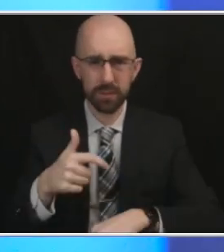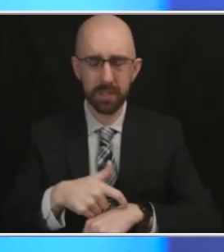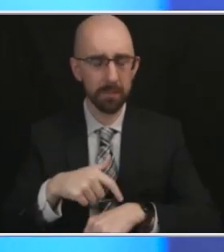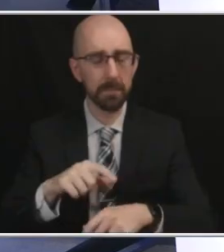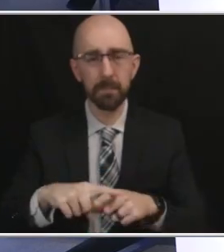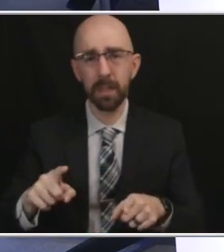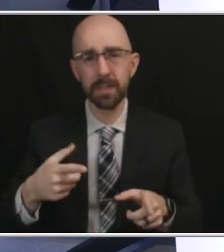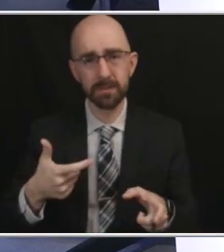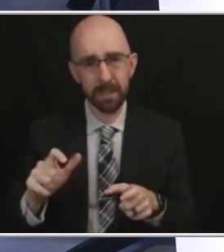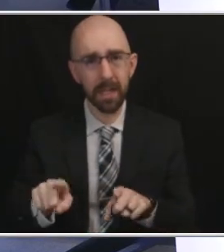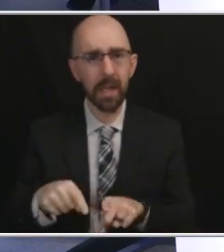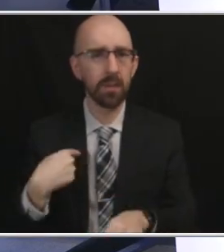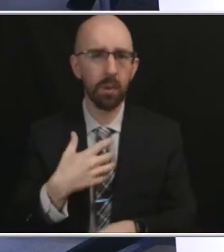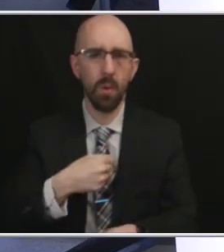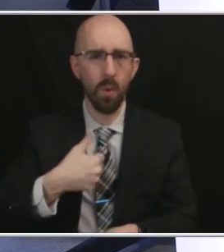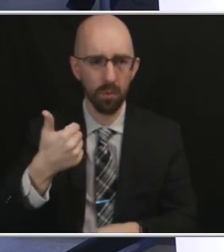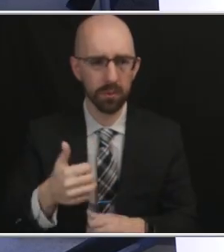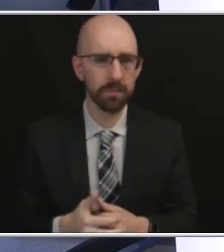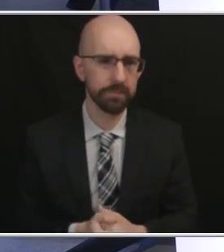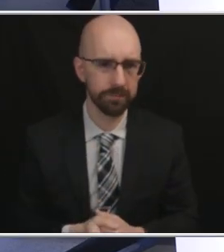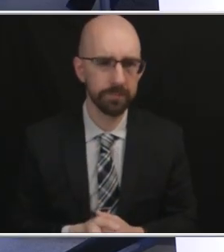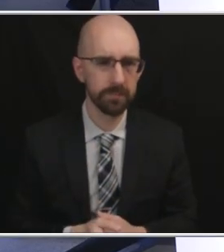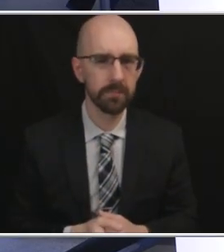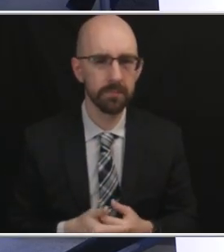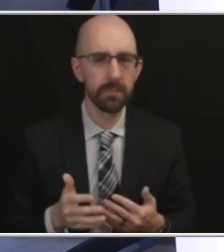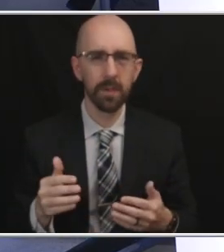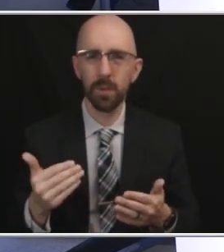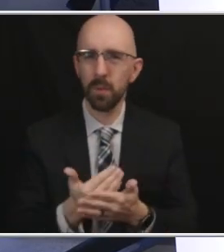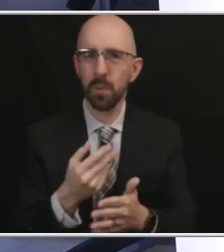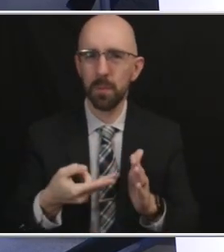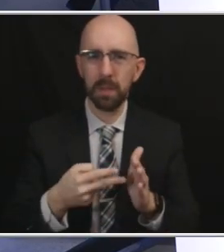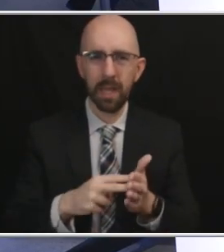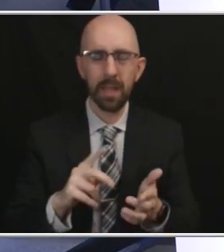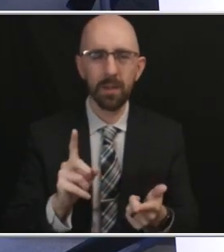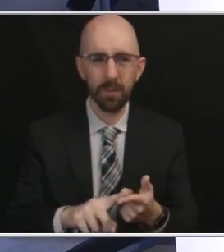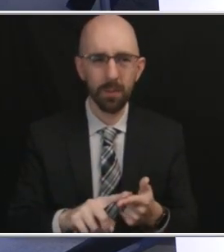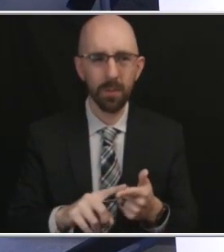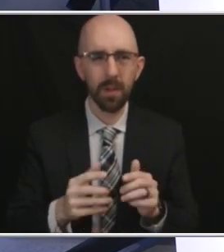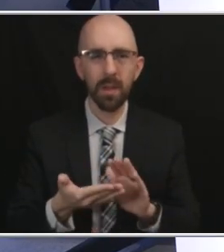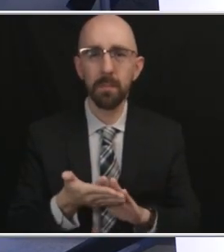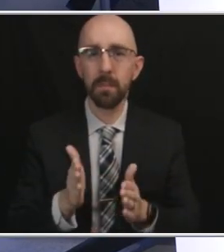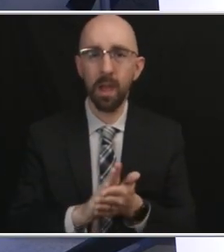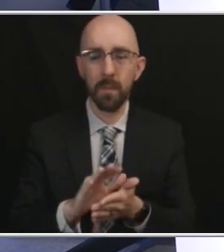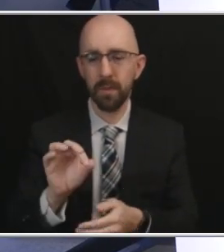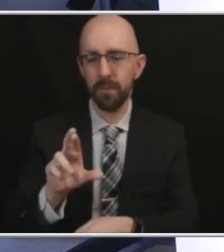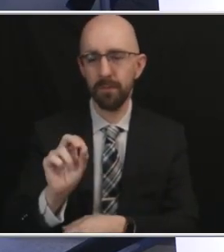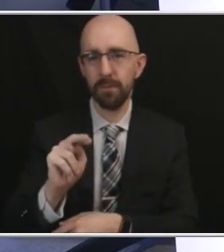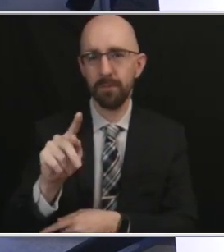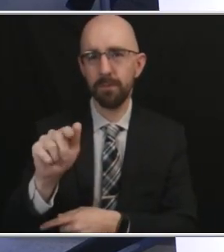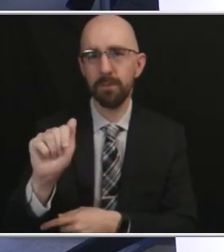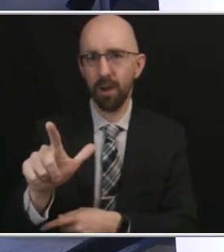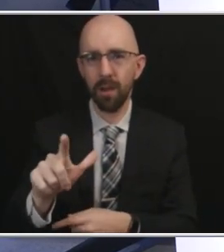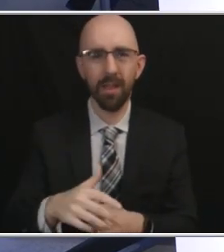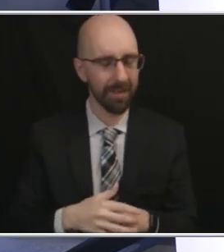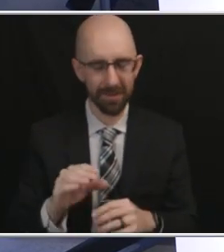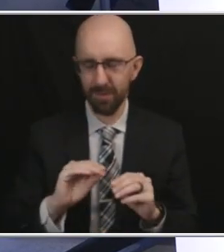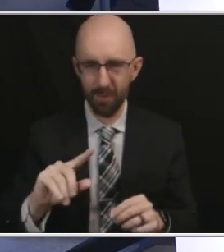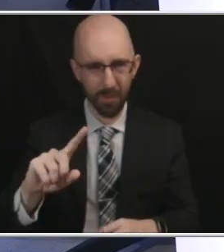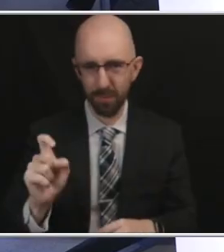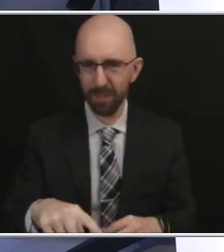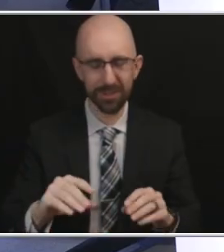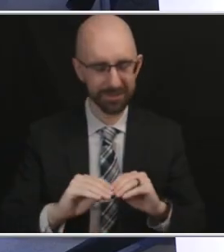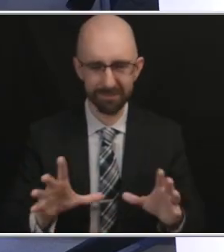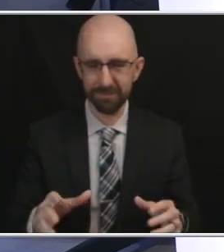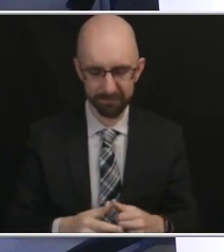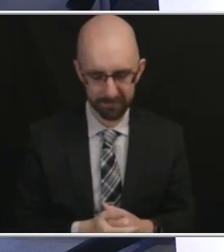older. So it gives a whole new meaning to becoming frontal. Right? Exactly, no question. The